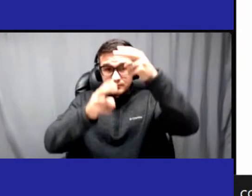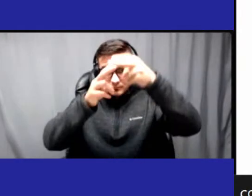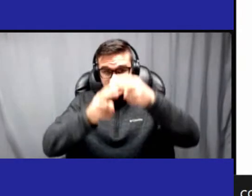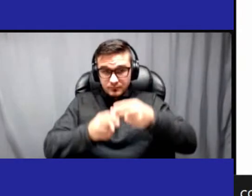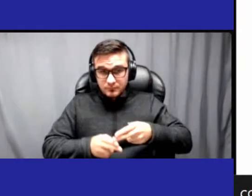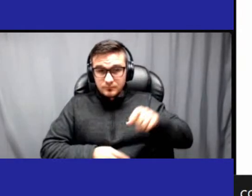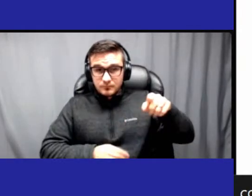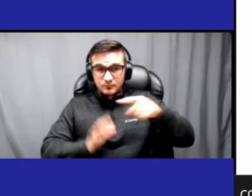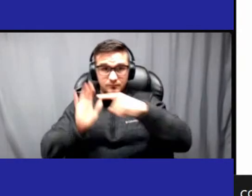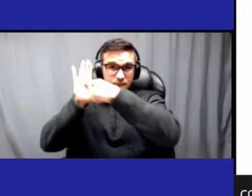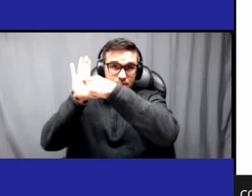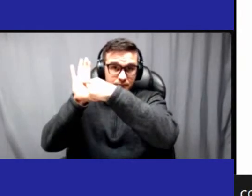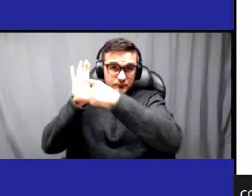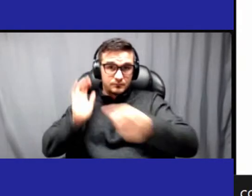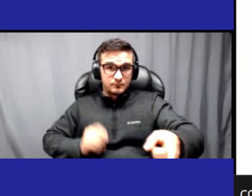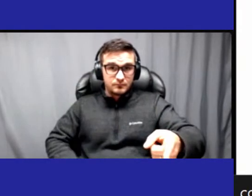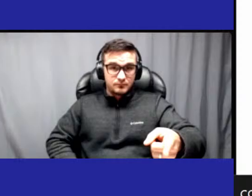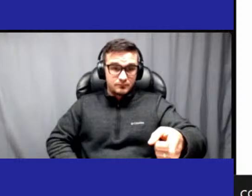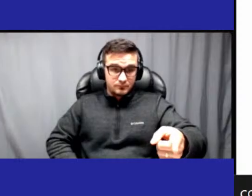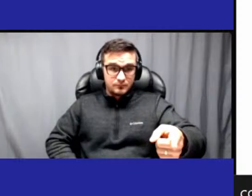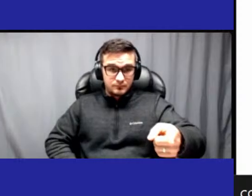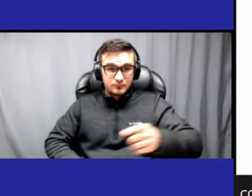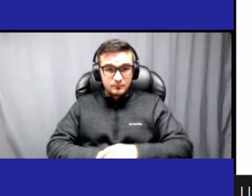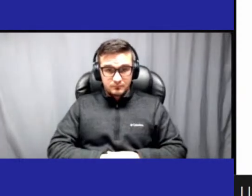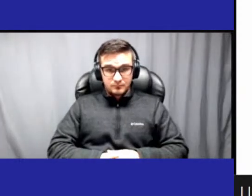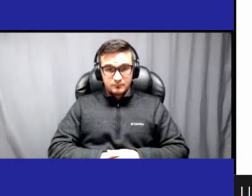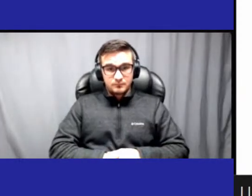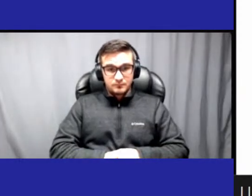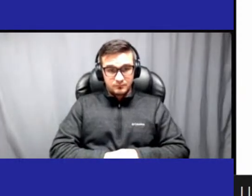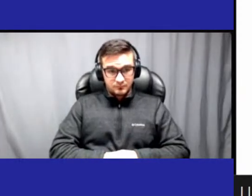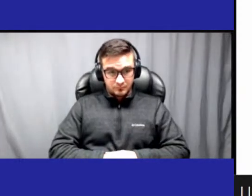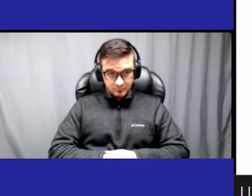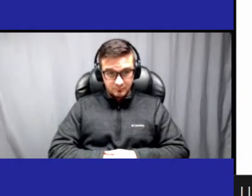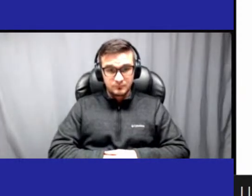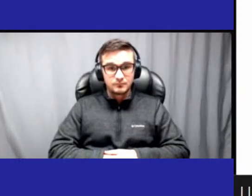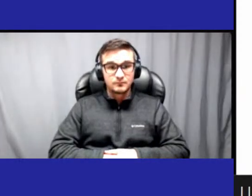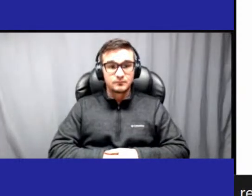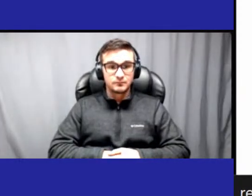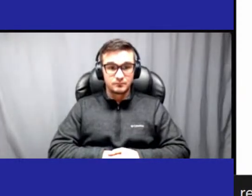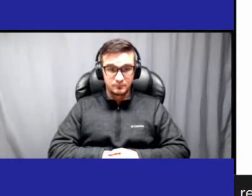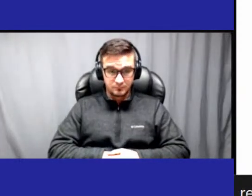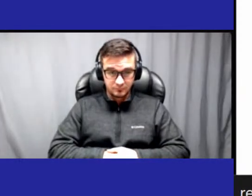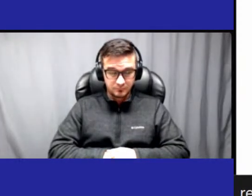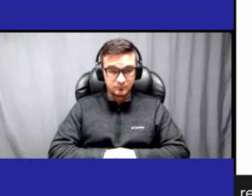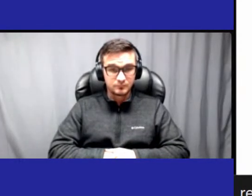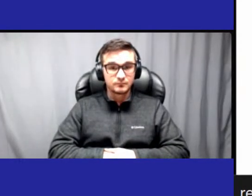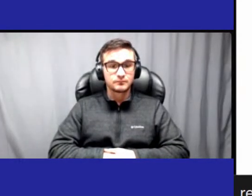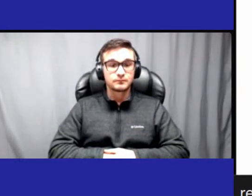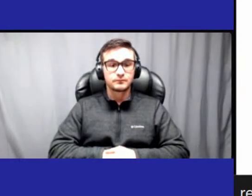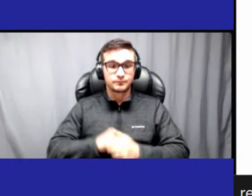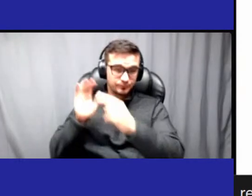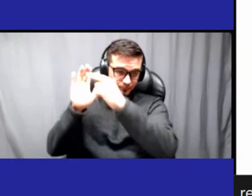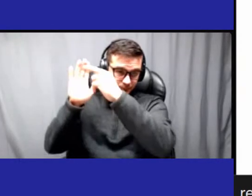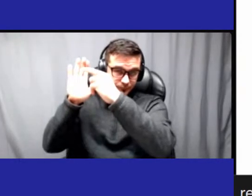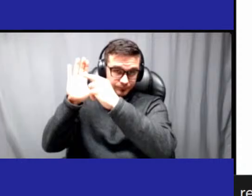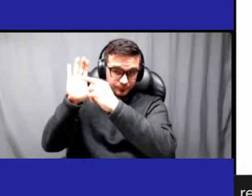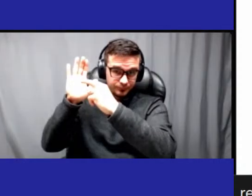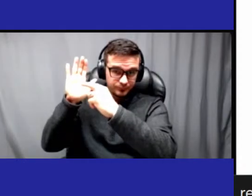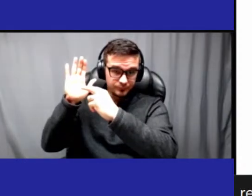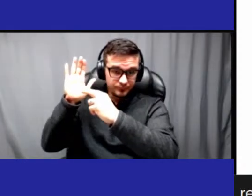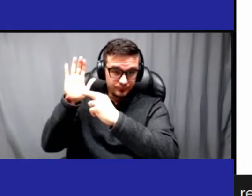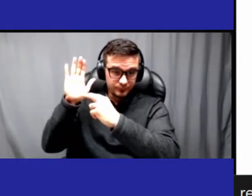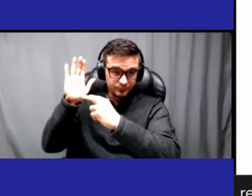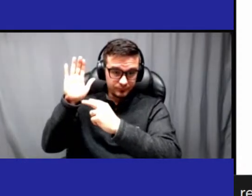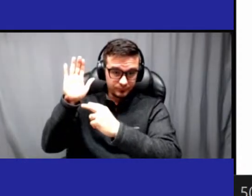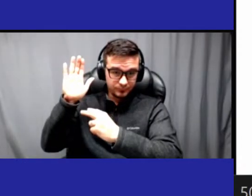MedRight LLC for public health rapid response services at a not to exceed amount of $75 million for a contract term of 3 years and